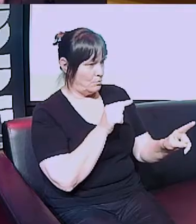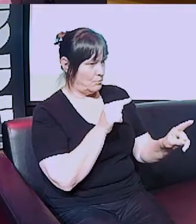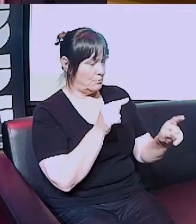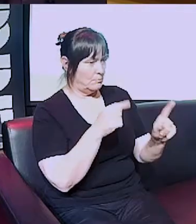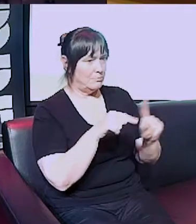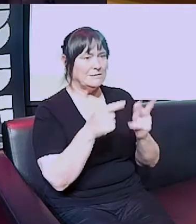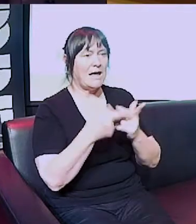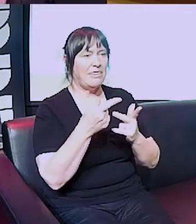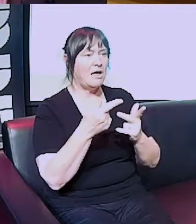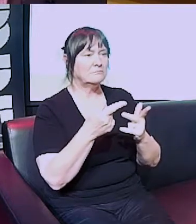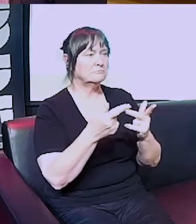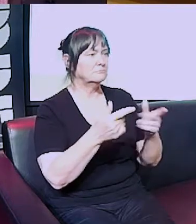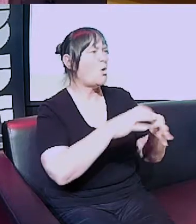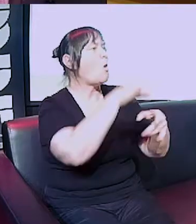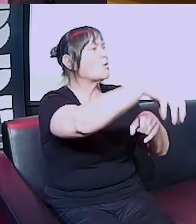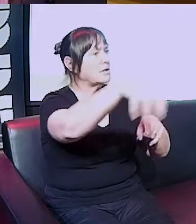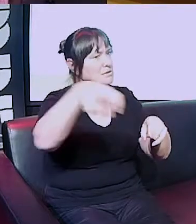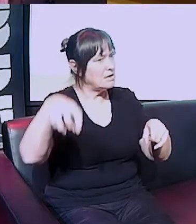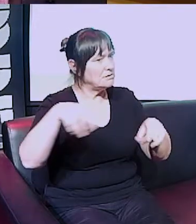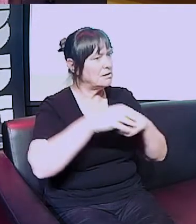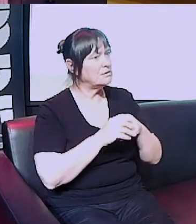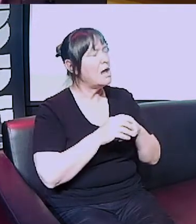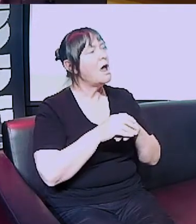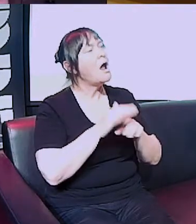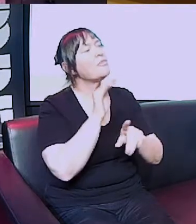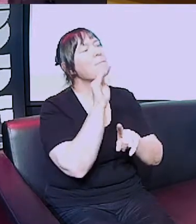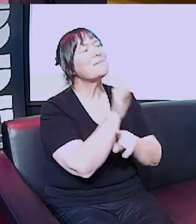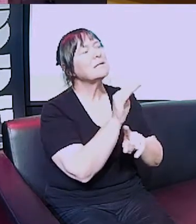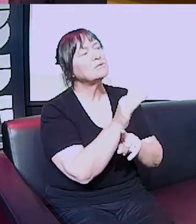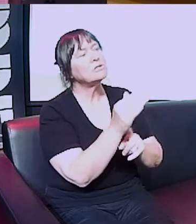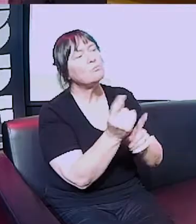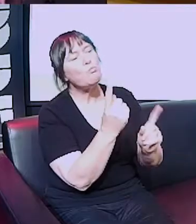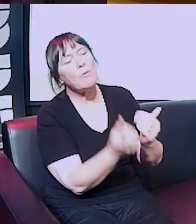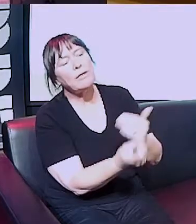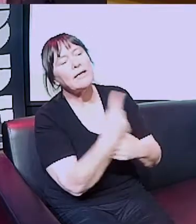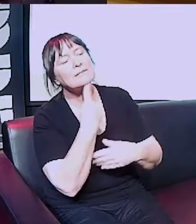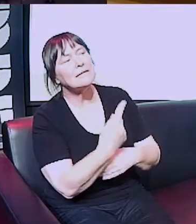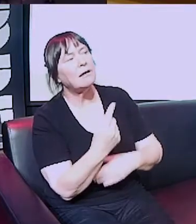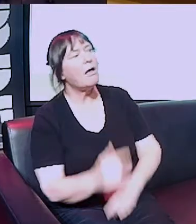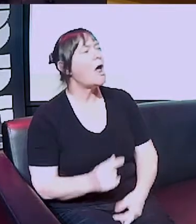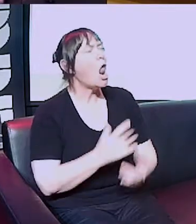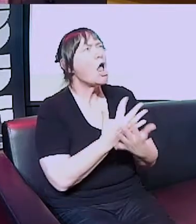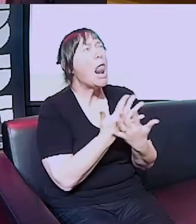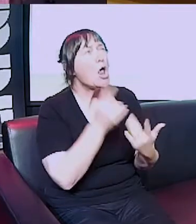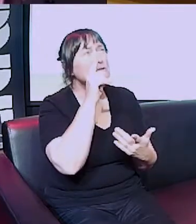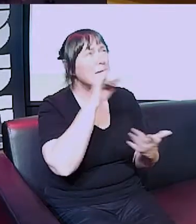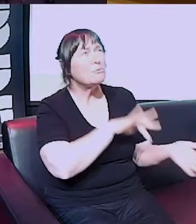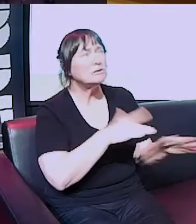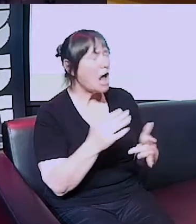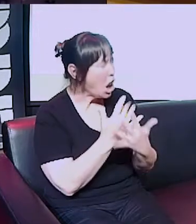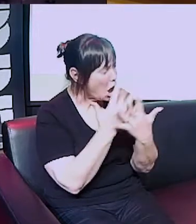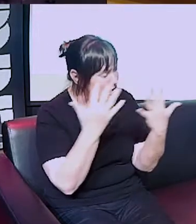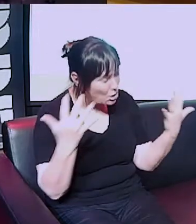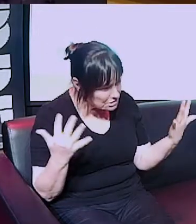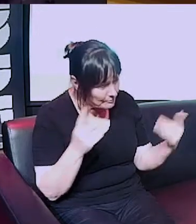other associated bodies, the predictions for deaths was quite astronomical. I was afraid.